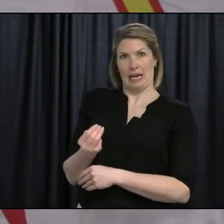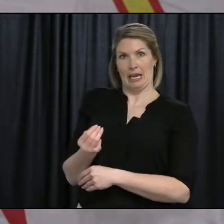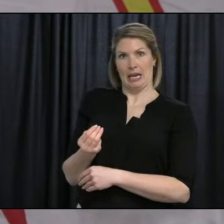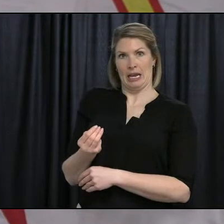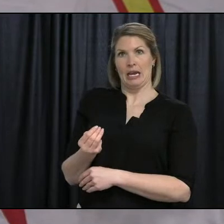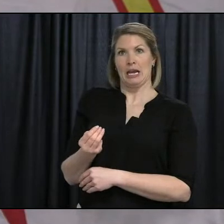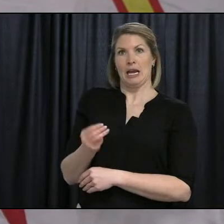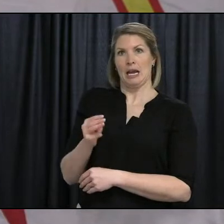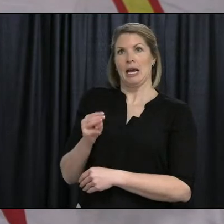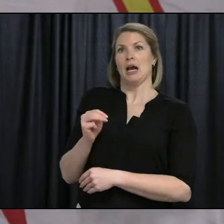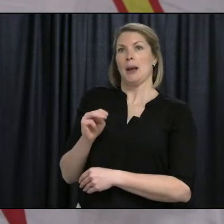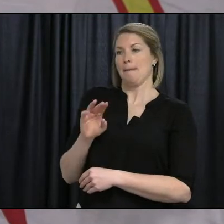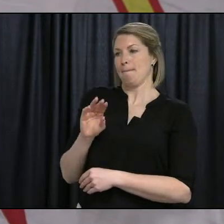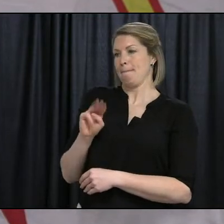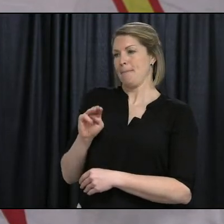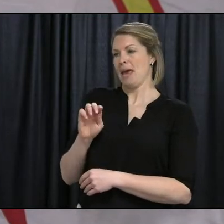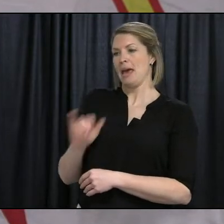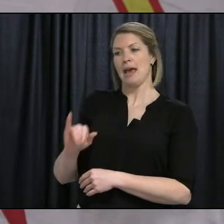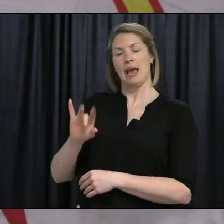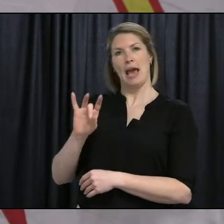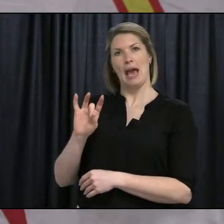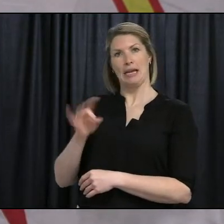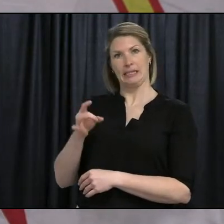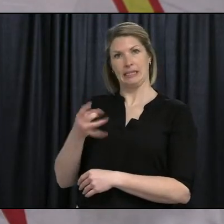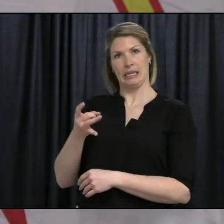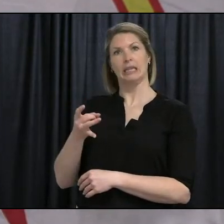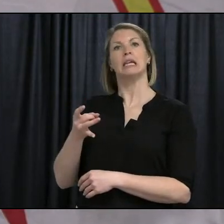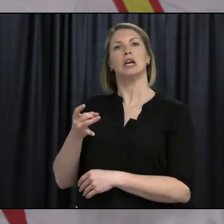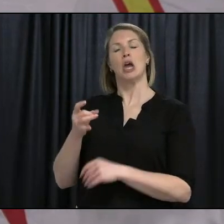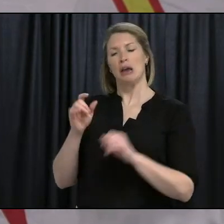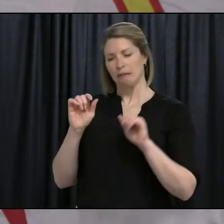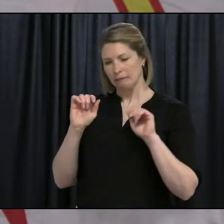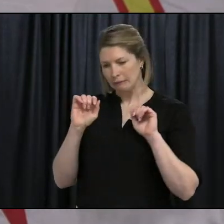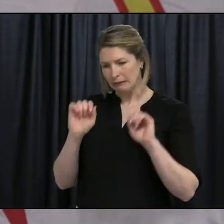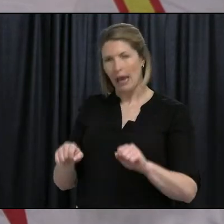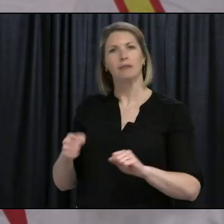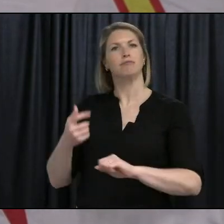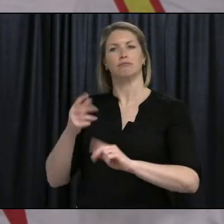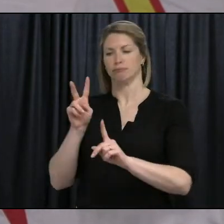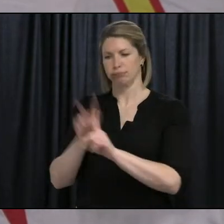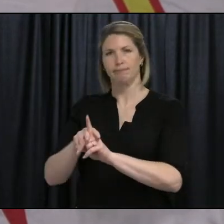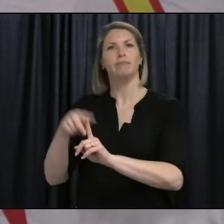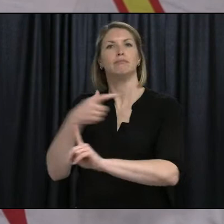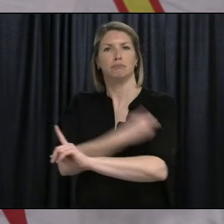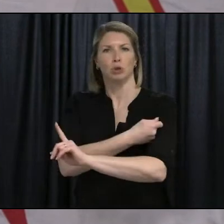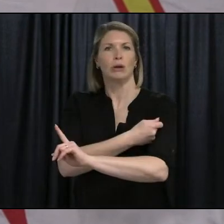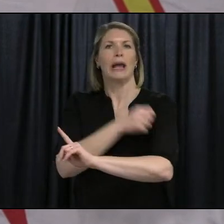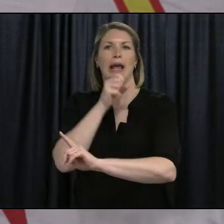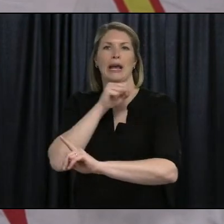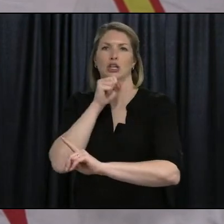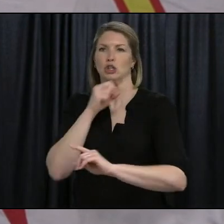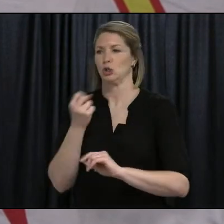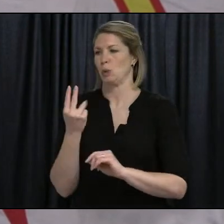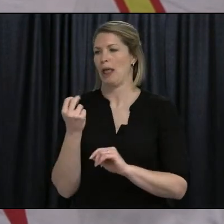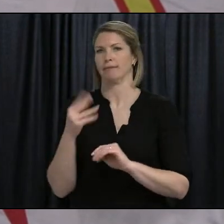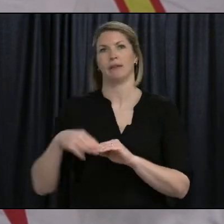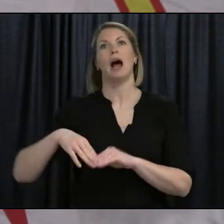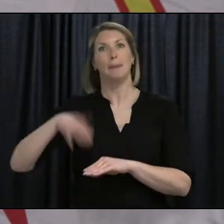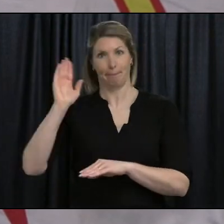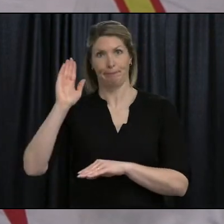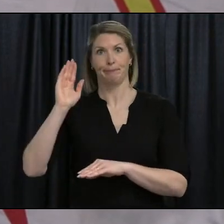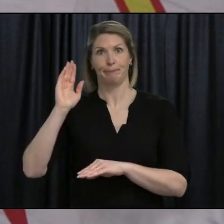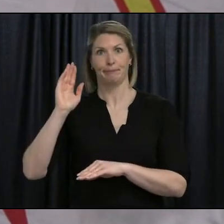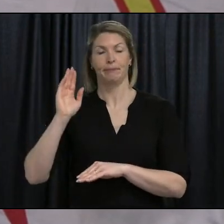older, can book their vaccination appointment. As a reminder, you can view appointments for your priority groups in your region